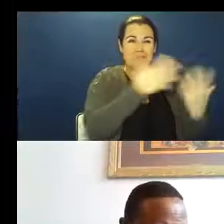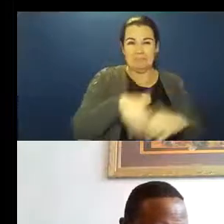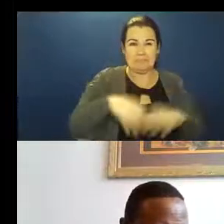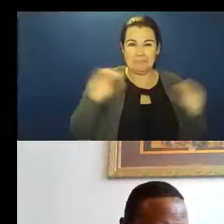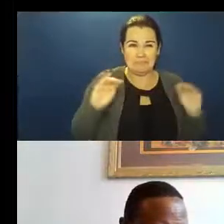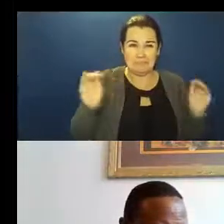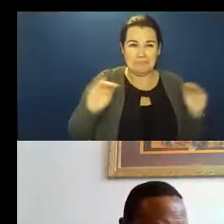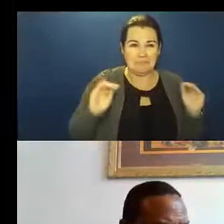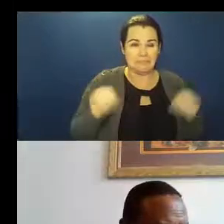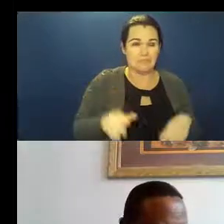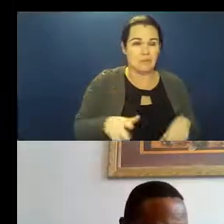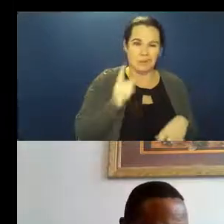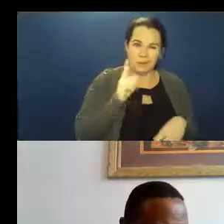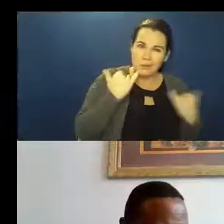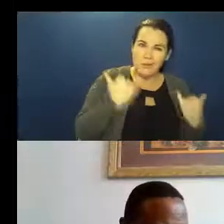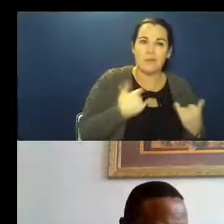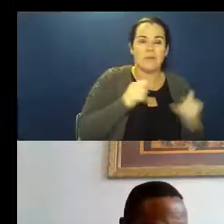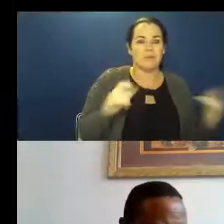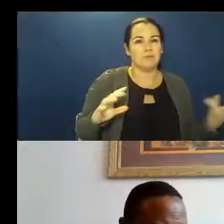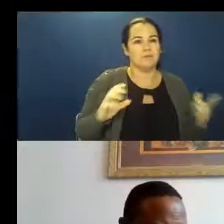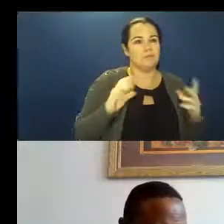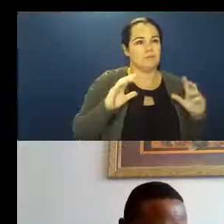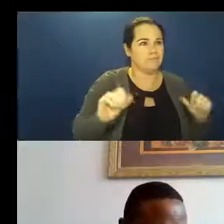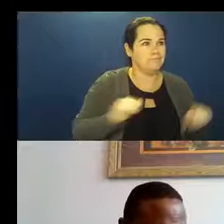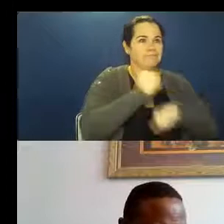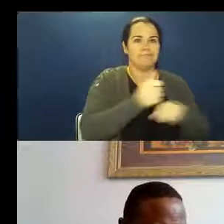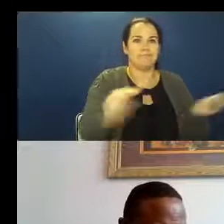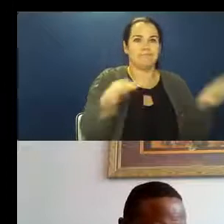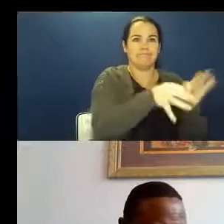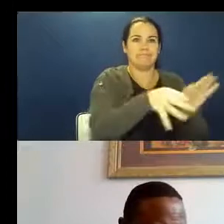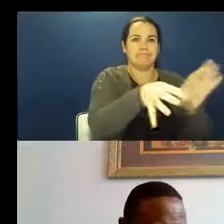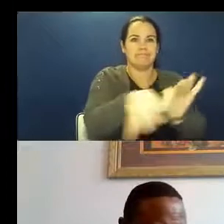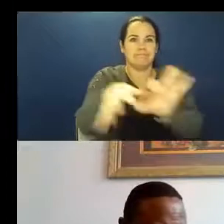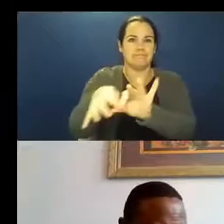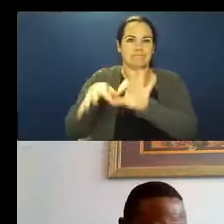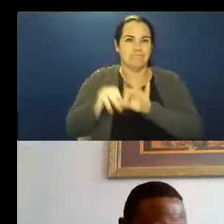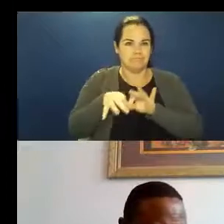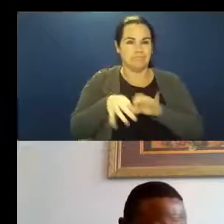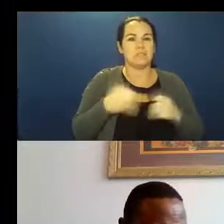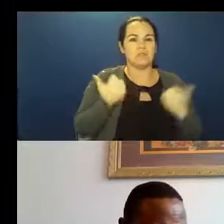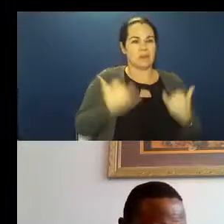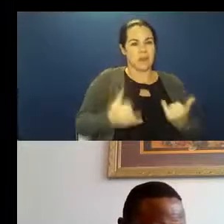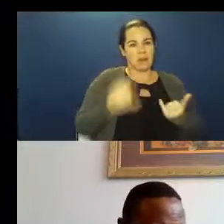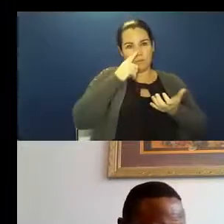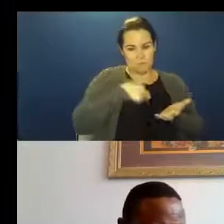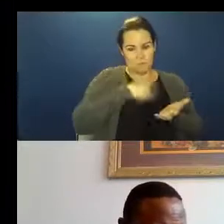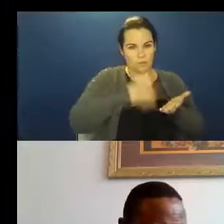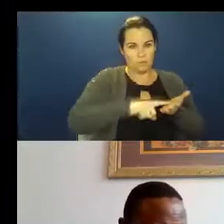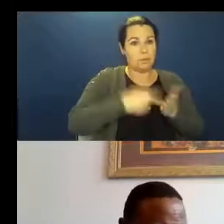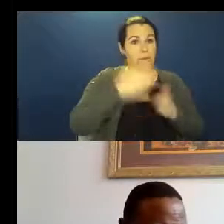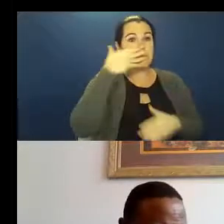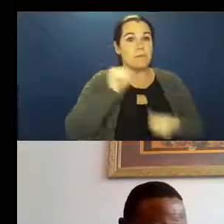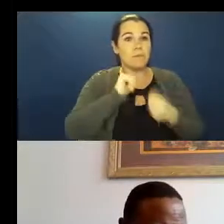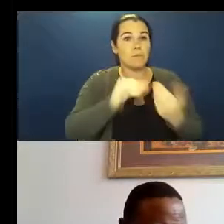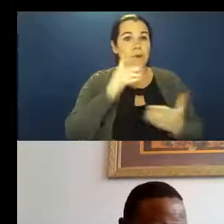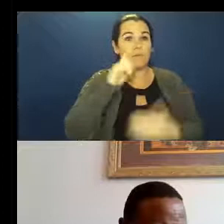of the happen to be of the counselors to maybe get that going. So we're looking at some best practices in the real